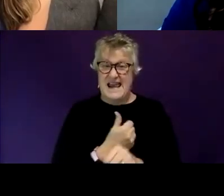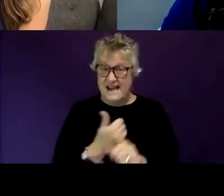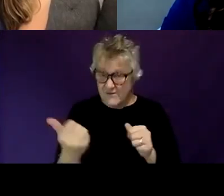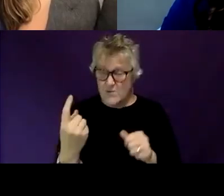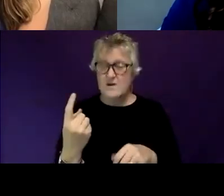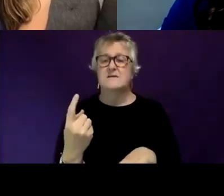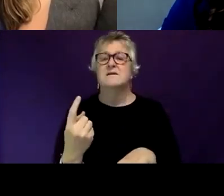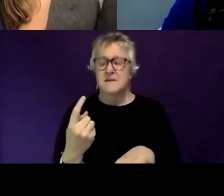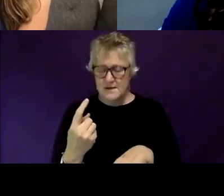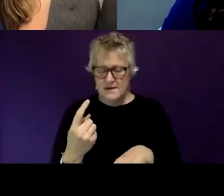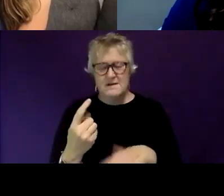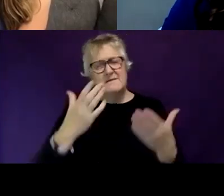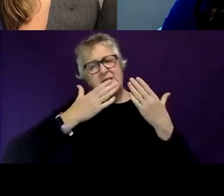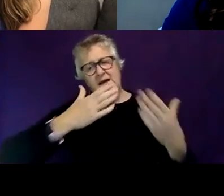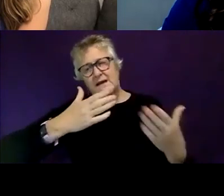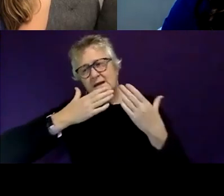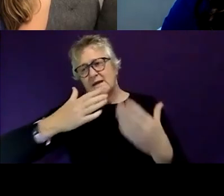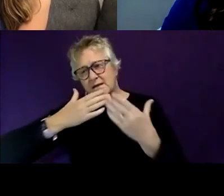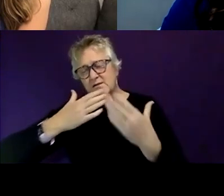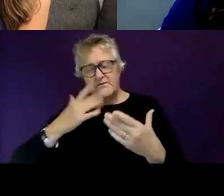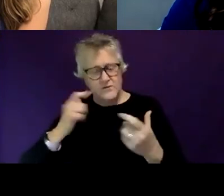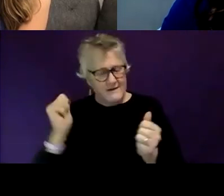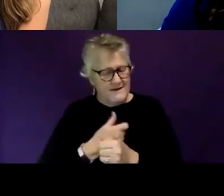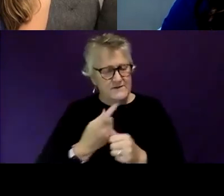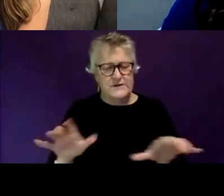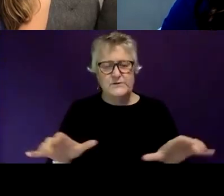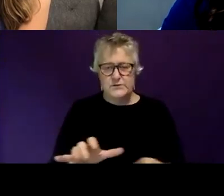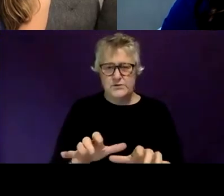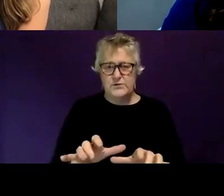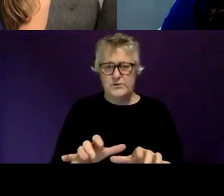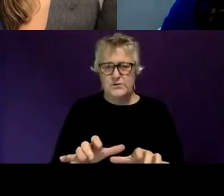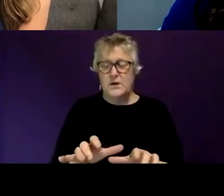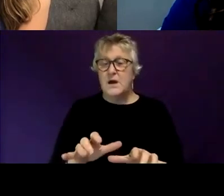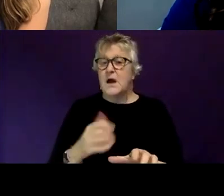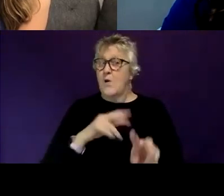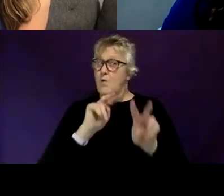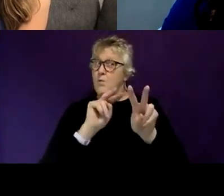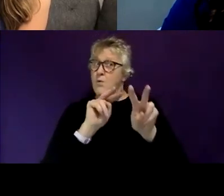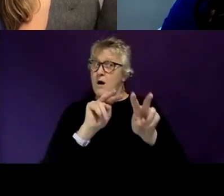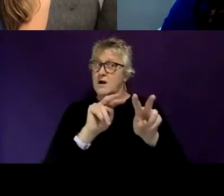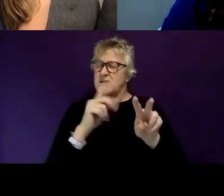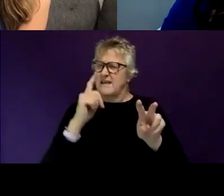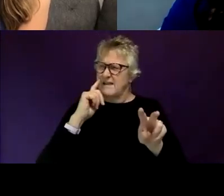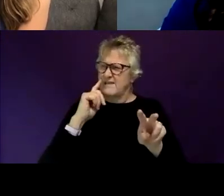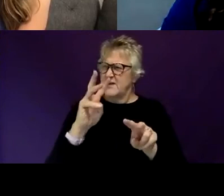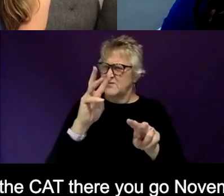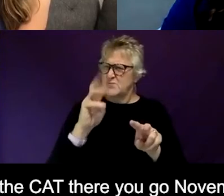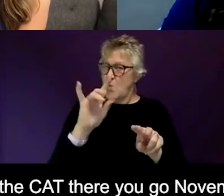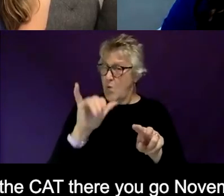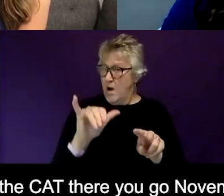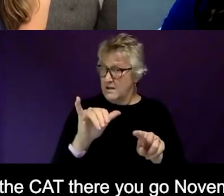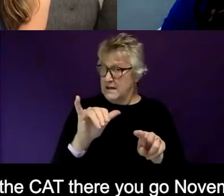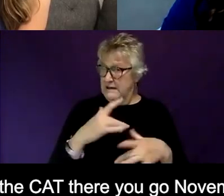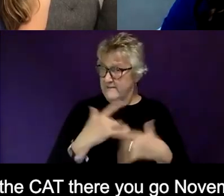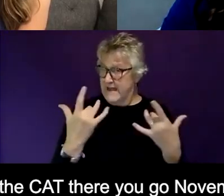for everything that you do. Keep an eye out. I know there's a Diwali event coming up, I think in a couple weeks, so that should be